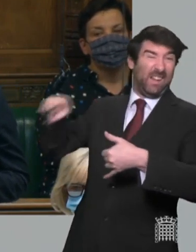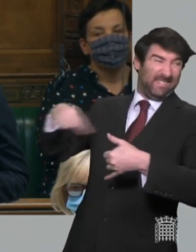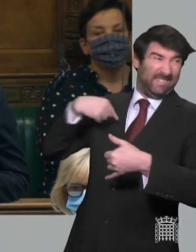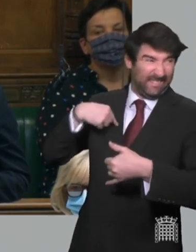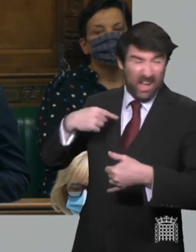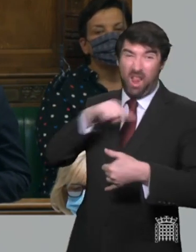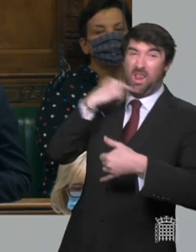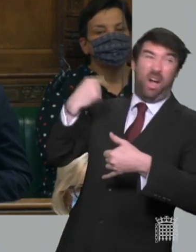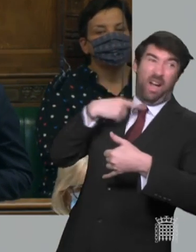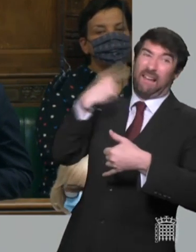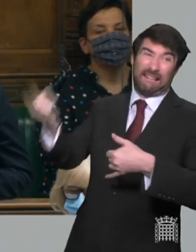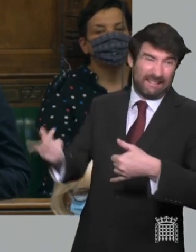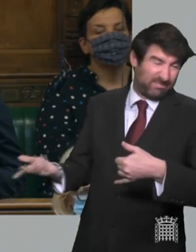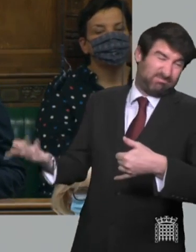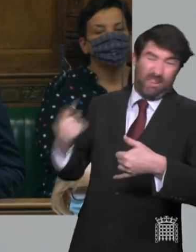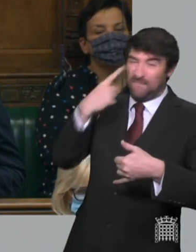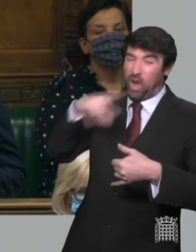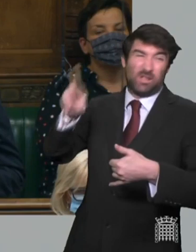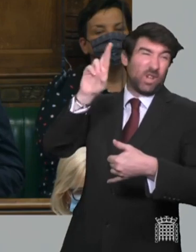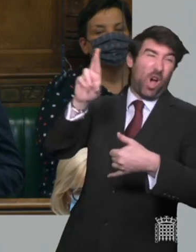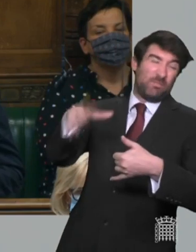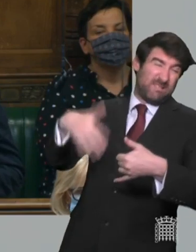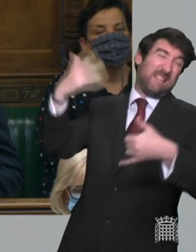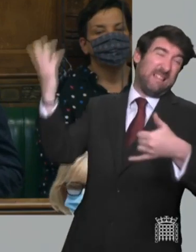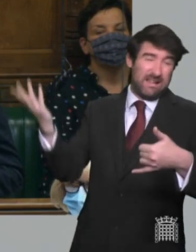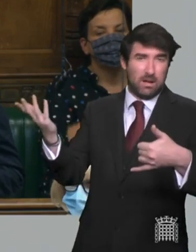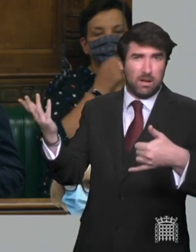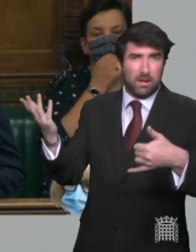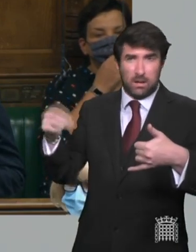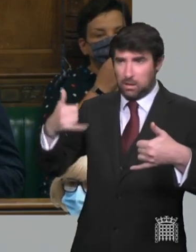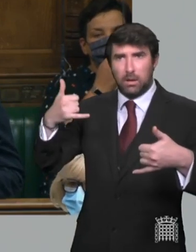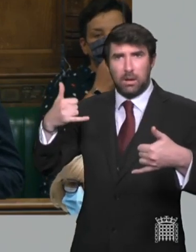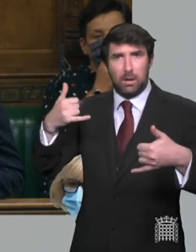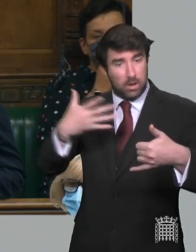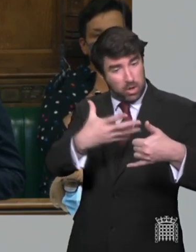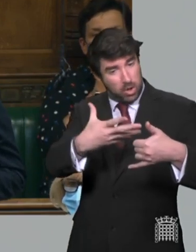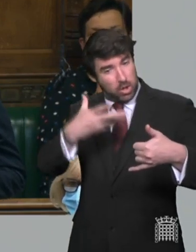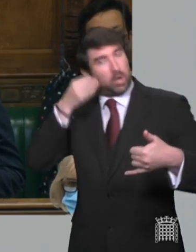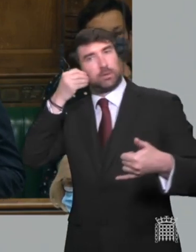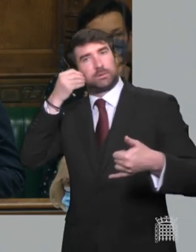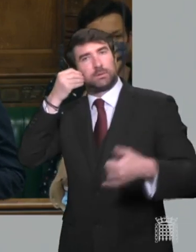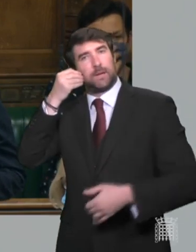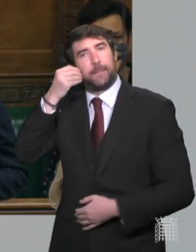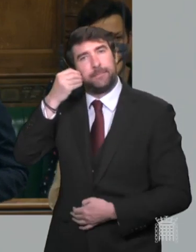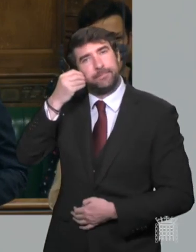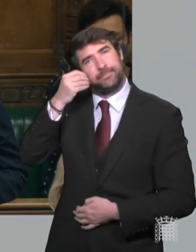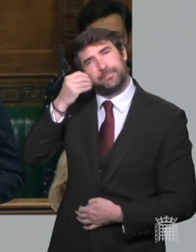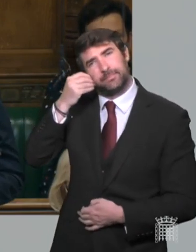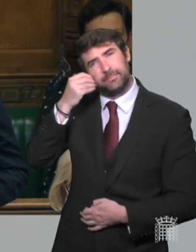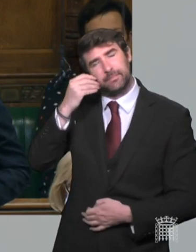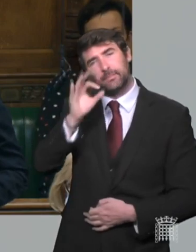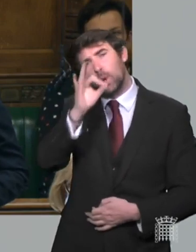entire scam." Is it the Foreign Secretary, the Defence Secretary, the Home Secretary or the Prime Minister